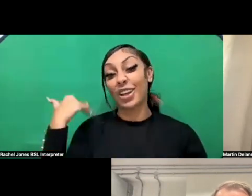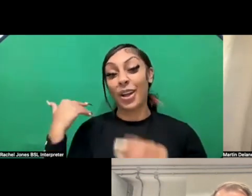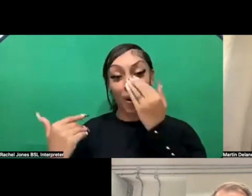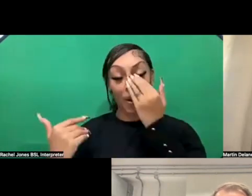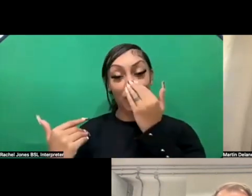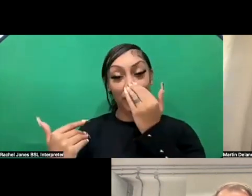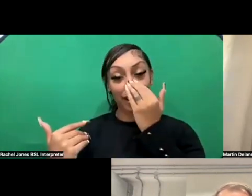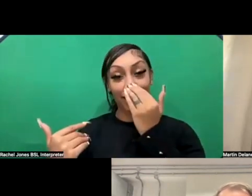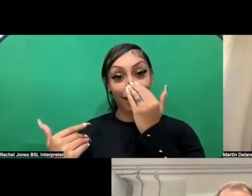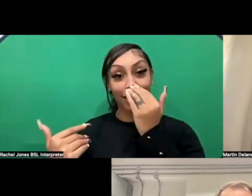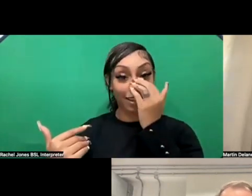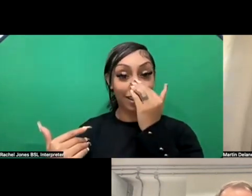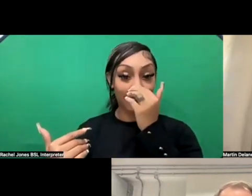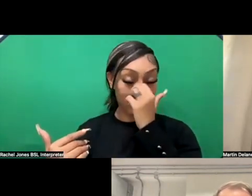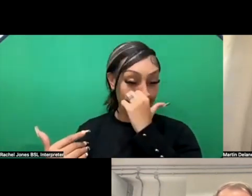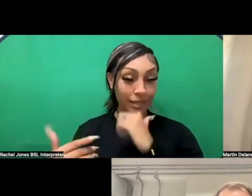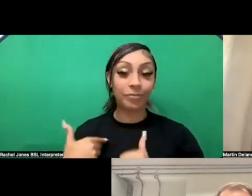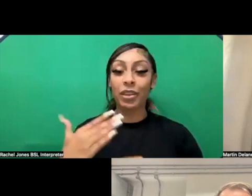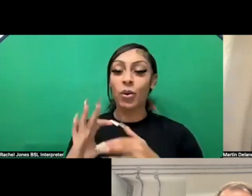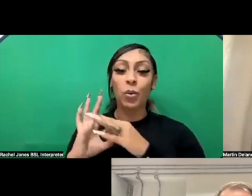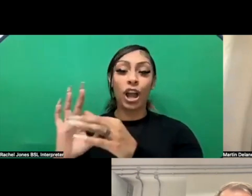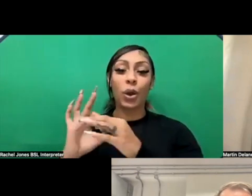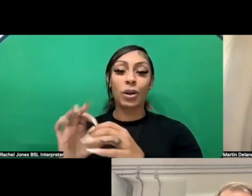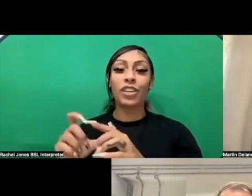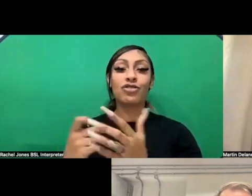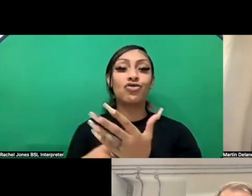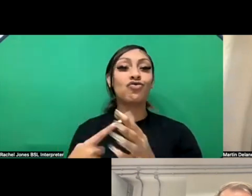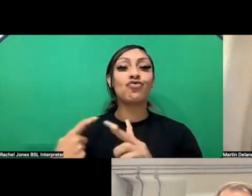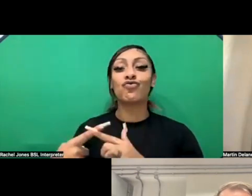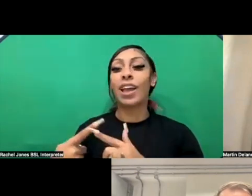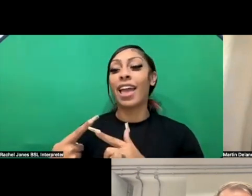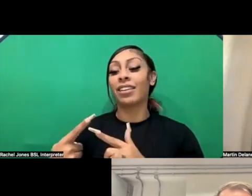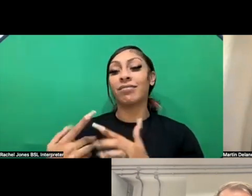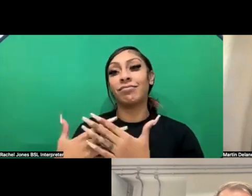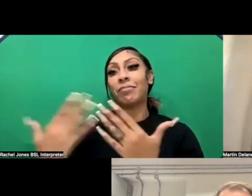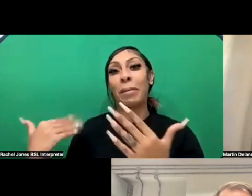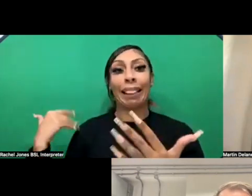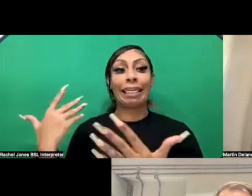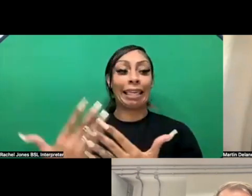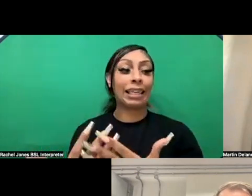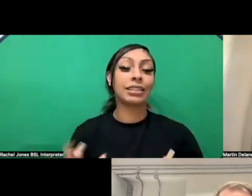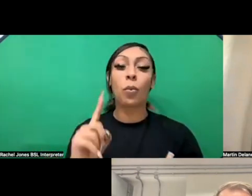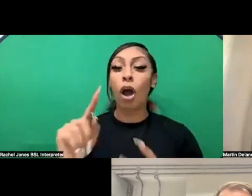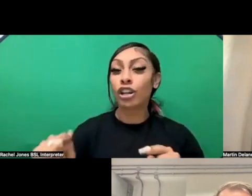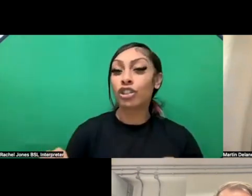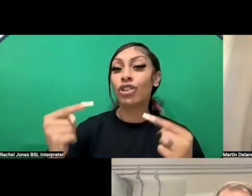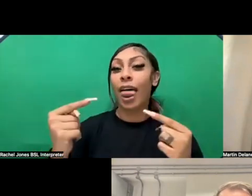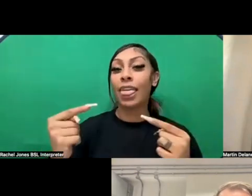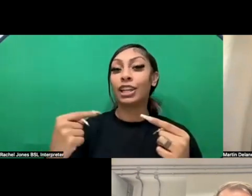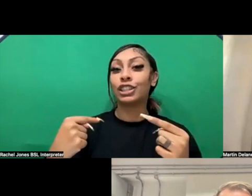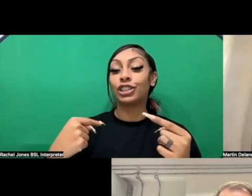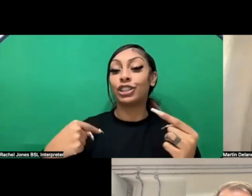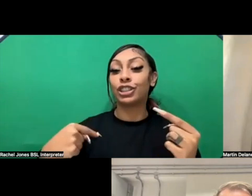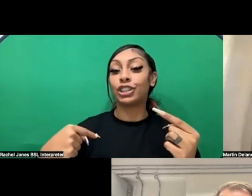was, I've worked with Drake Music Lab for quite a number of years, and one of the challenges we often